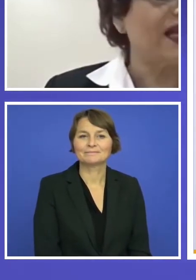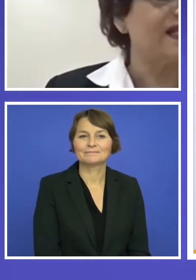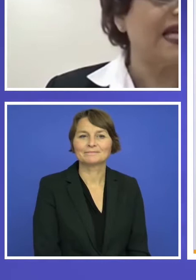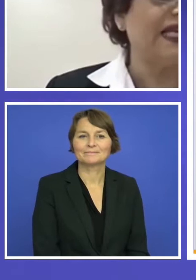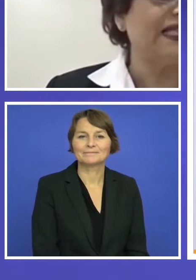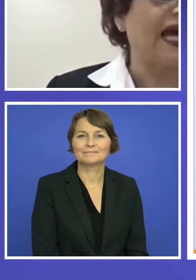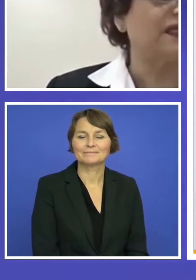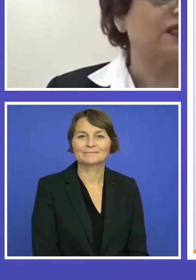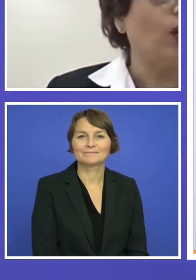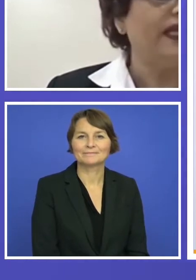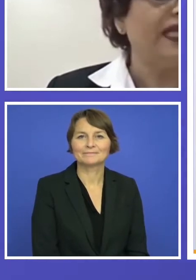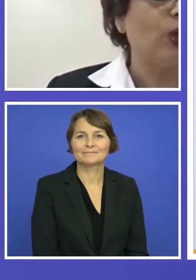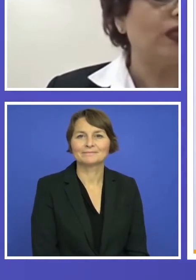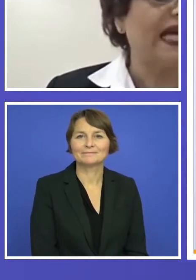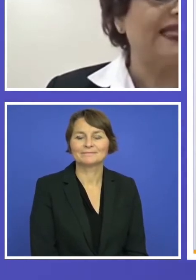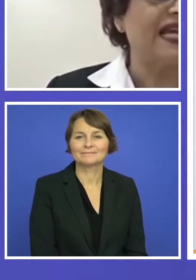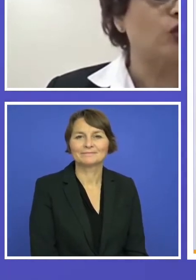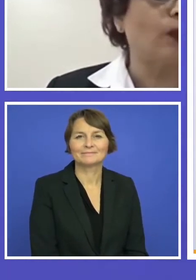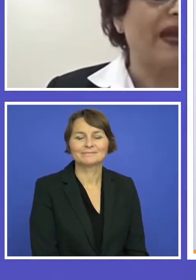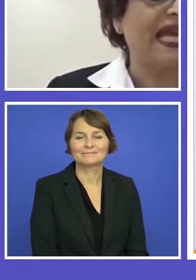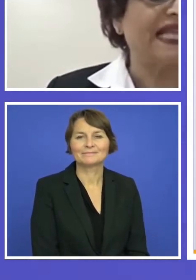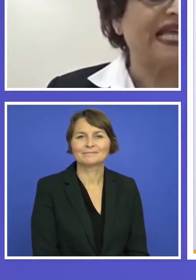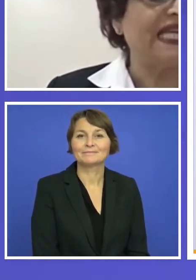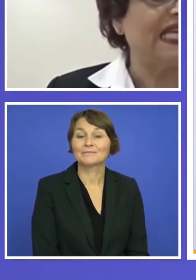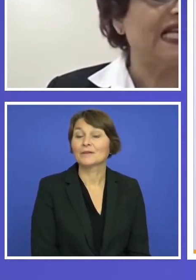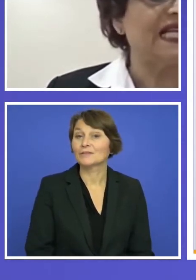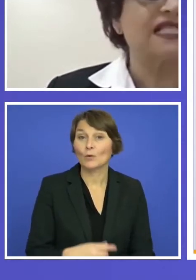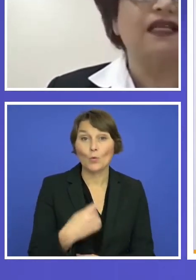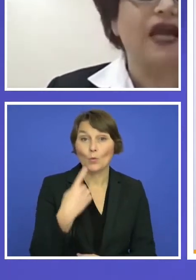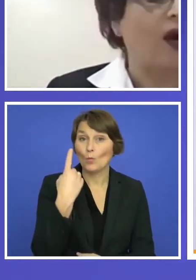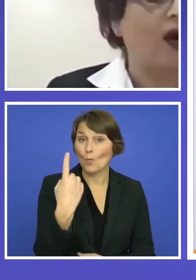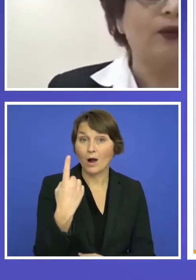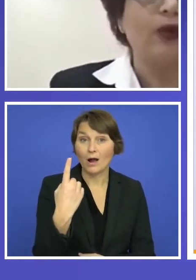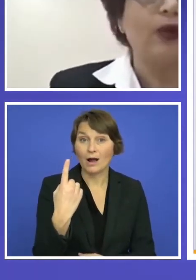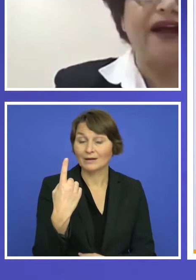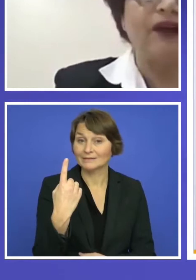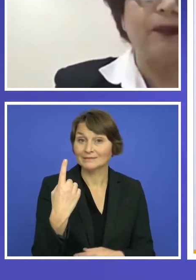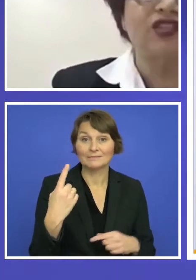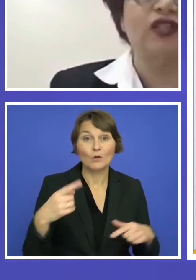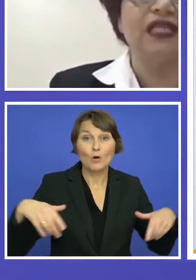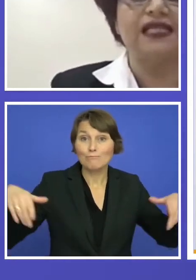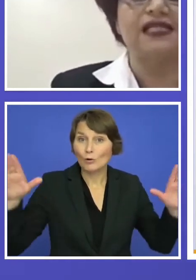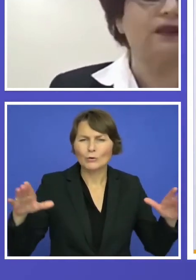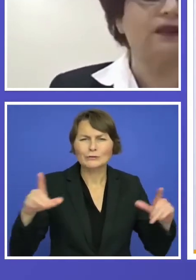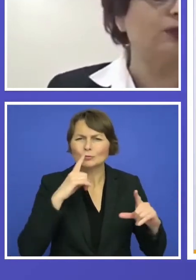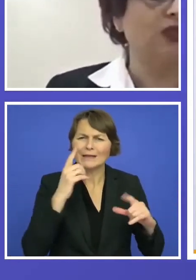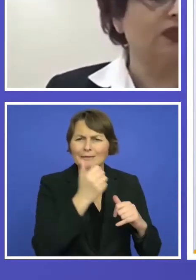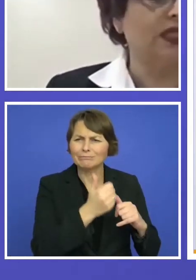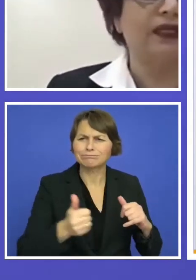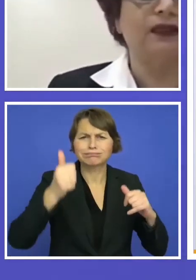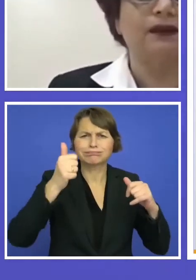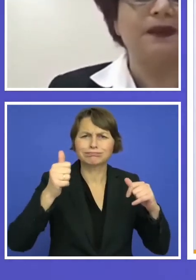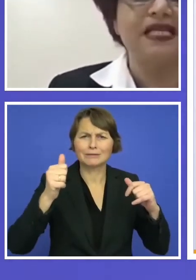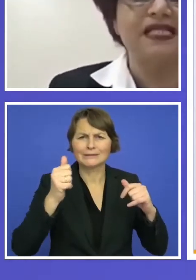I want to say that the only bird that dares to peck at an eagle is the crow. I have a picture here. It's not put